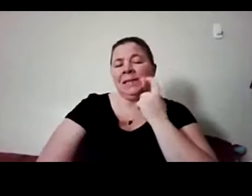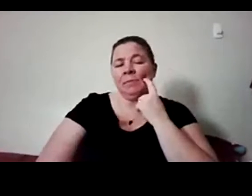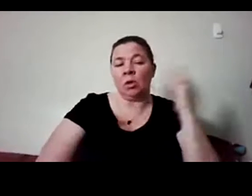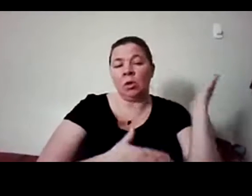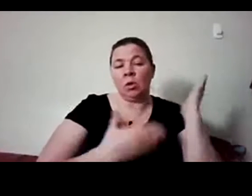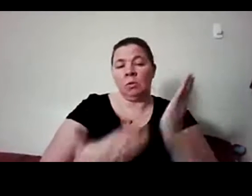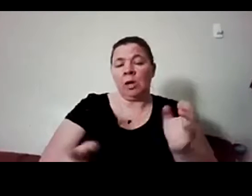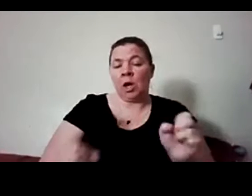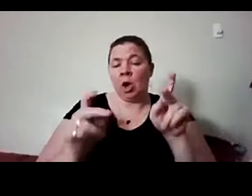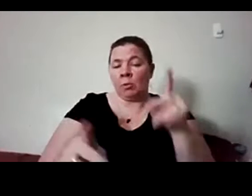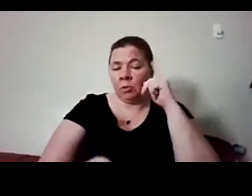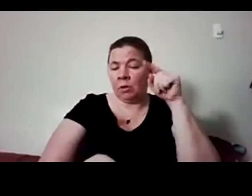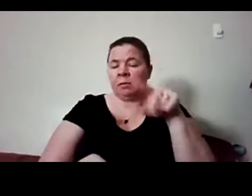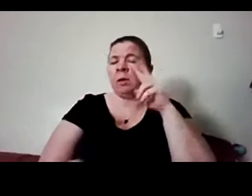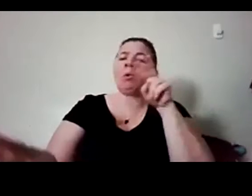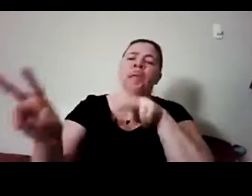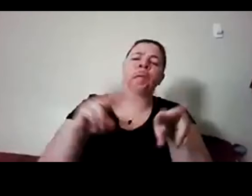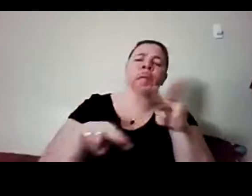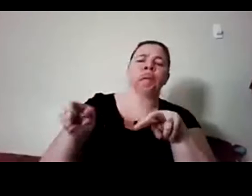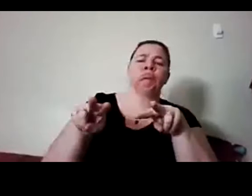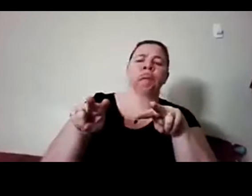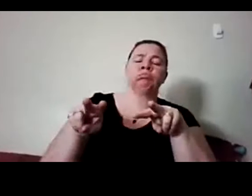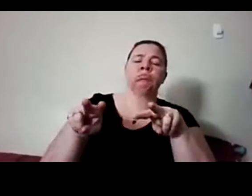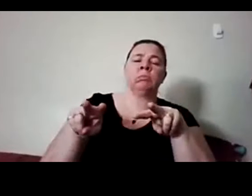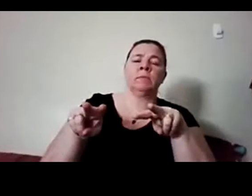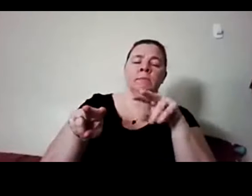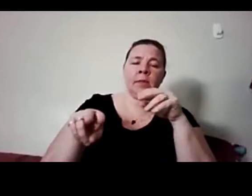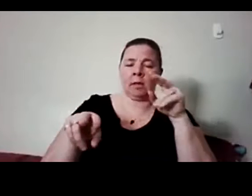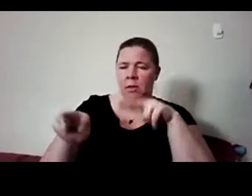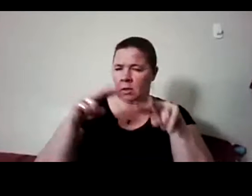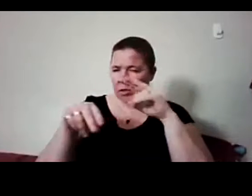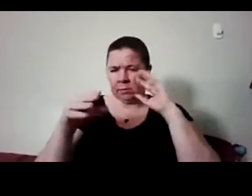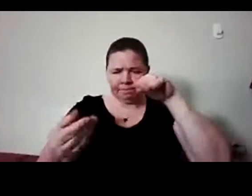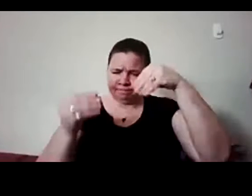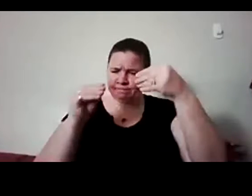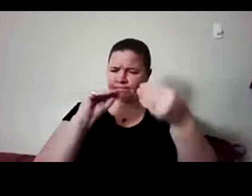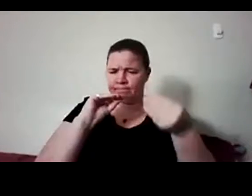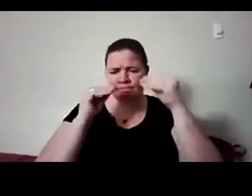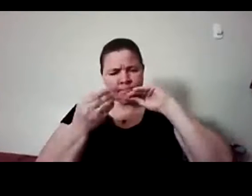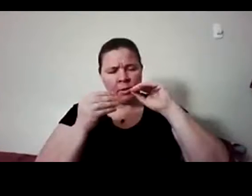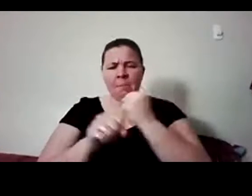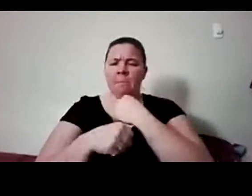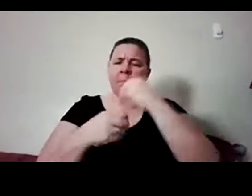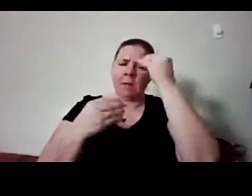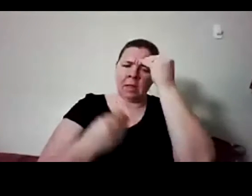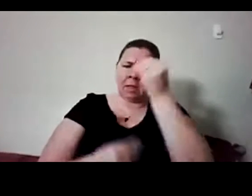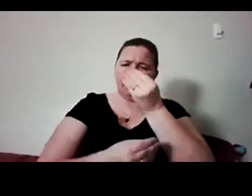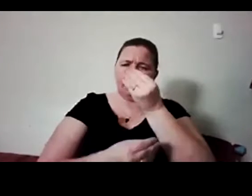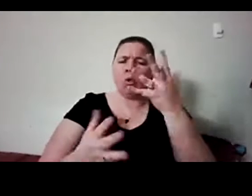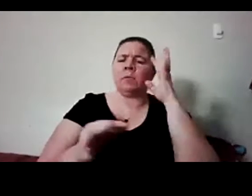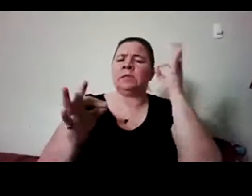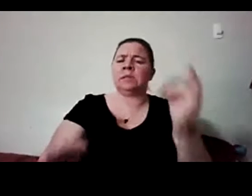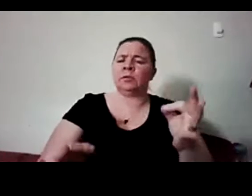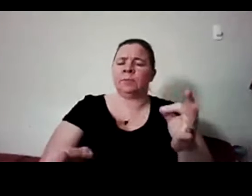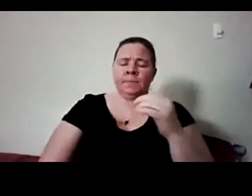take a look at it. They x-ray that opportunity, they look at it inside out so that they make an informed decision. And that's how